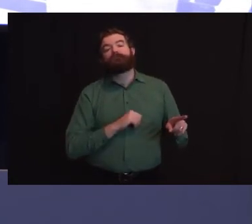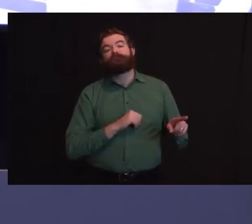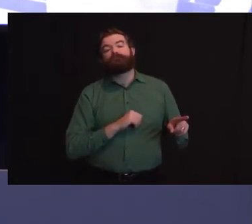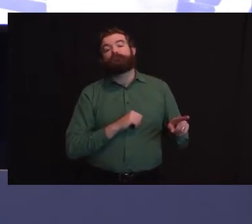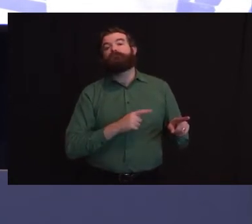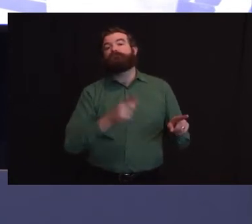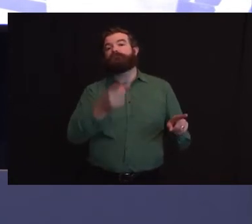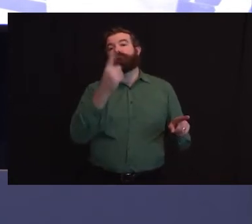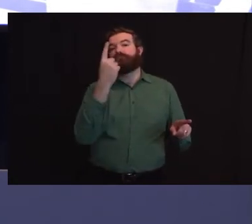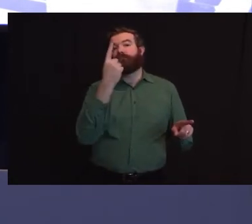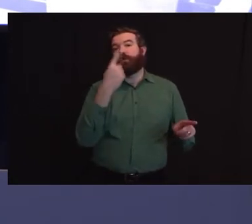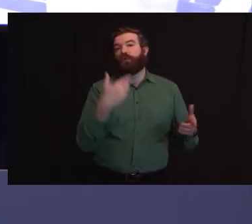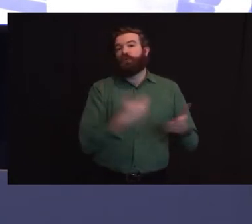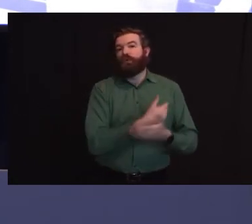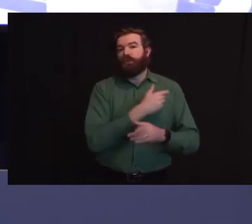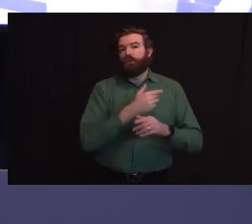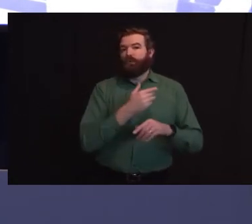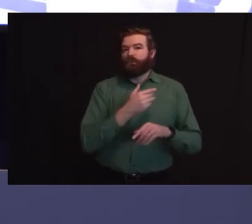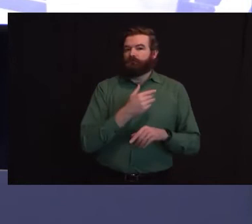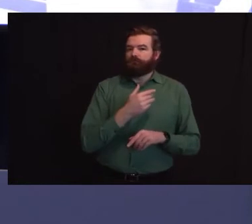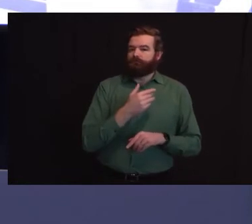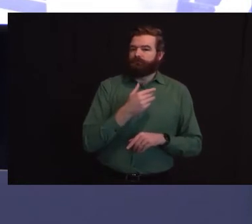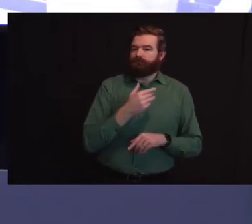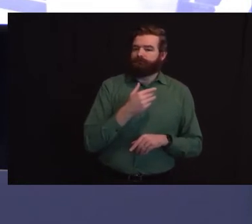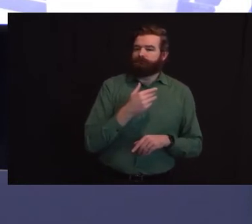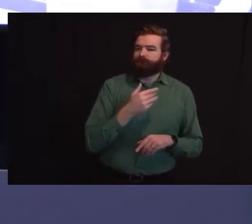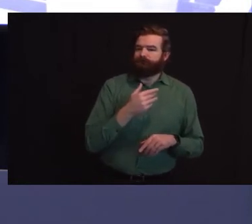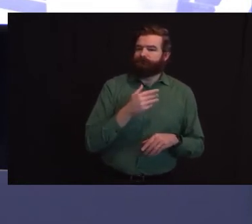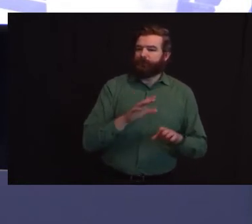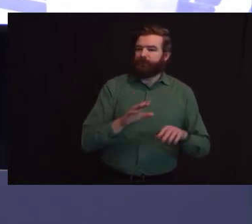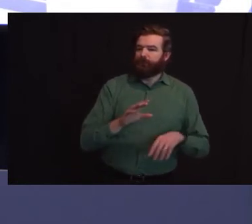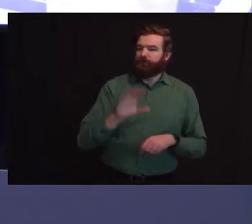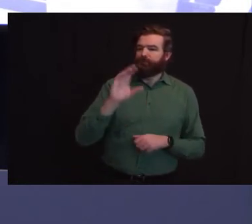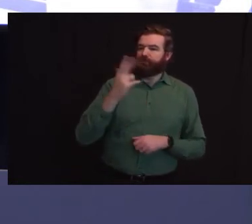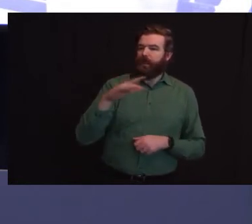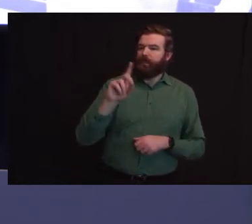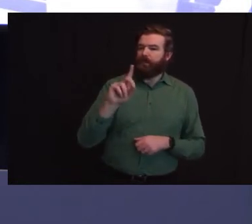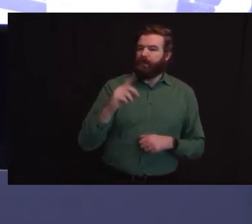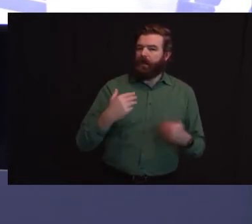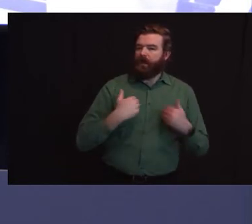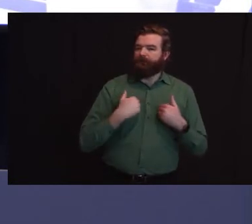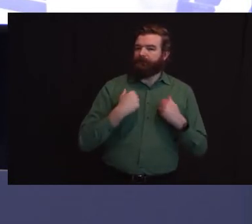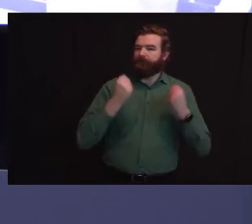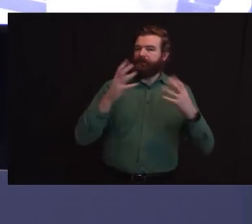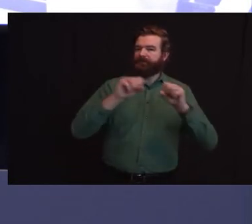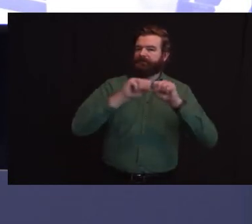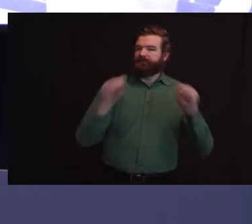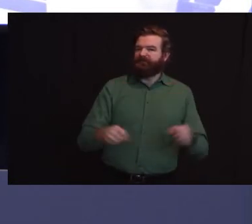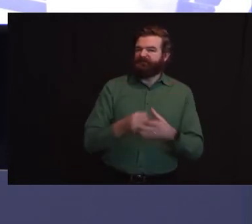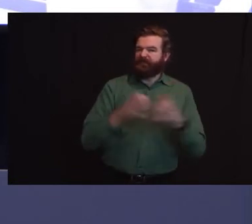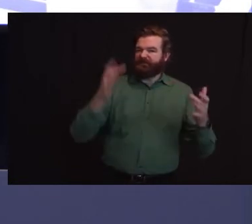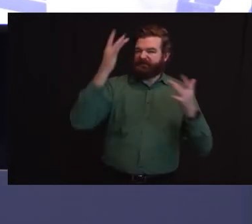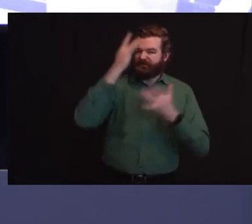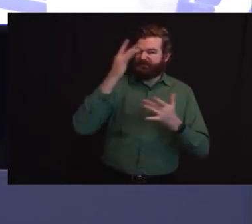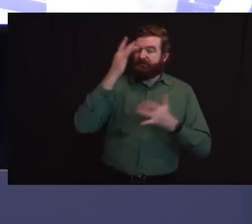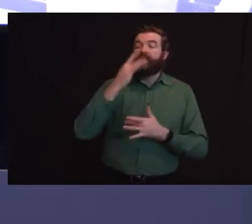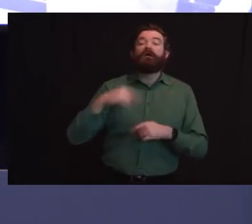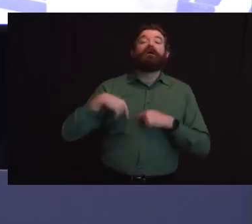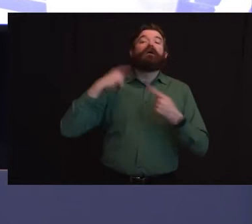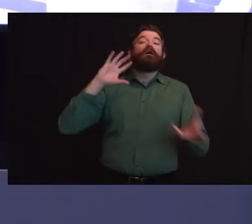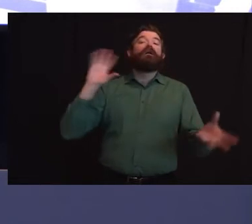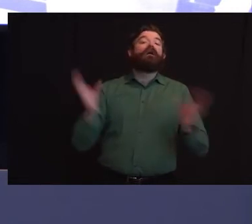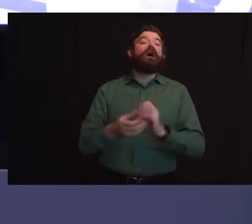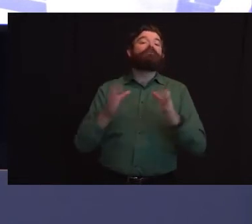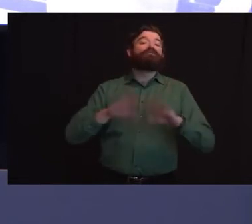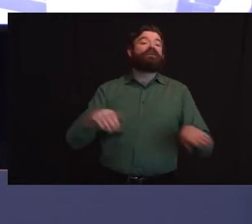of multi-system inflammatory syndrome in children. There are 84 cumulative cases in the state. The children